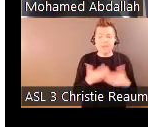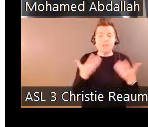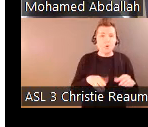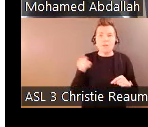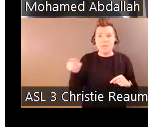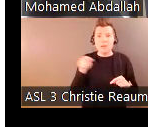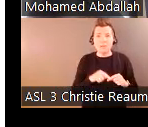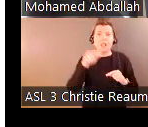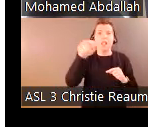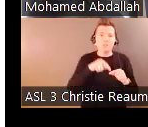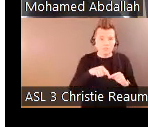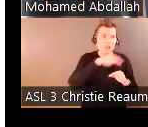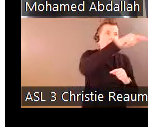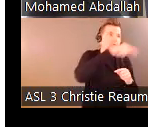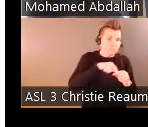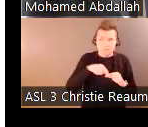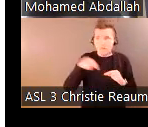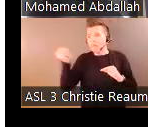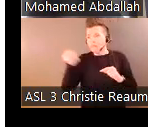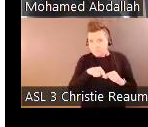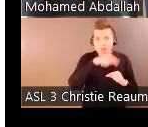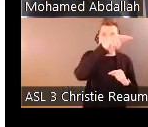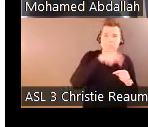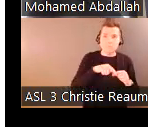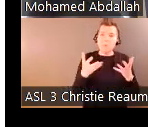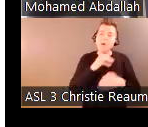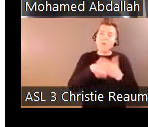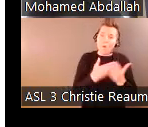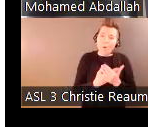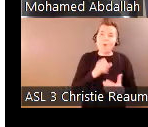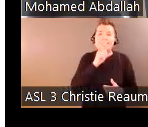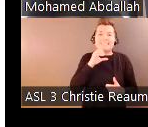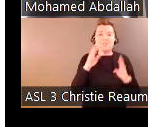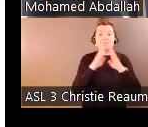services, we're trying to centralize the housing services for seniors in one place.